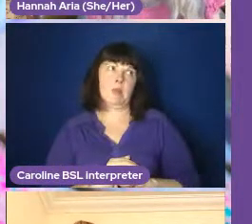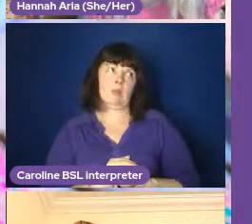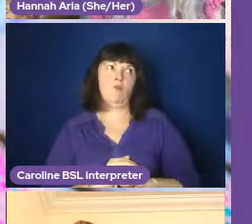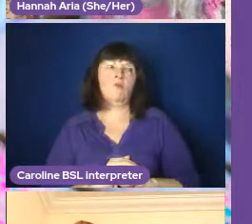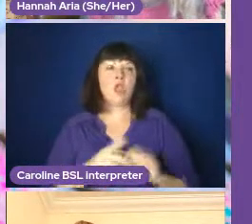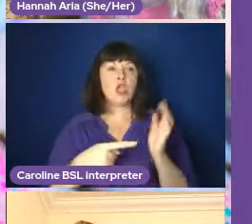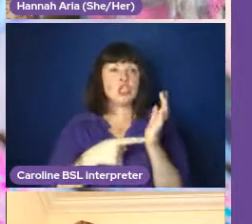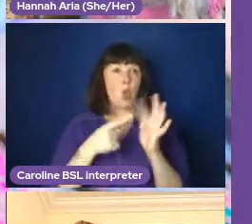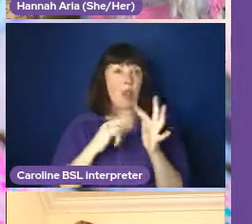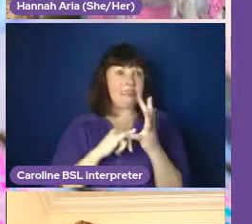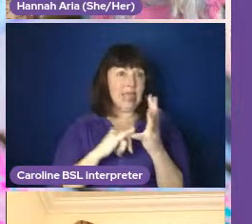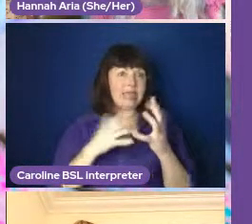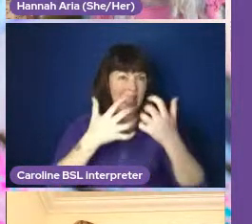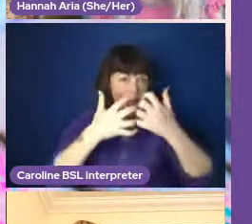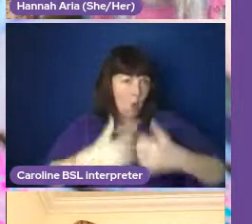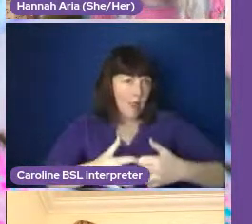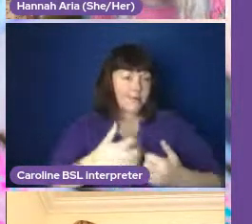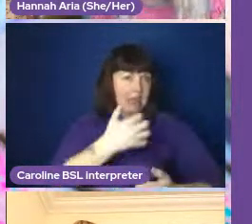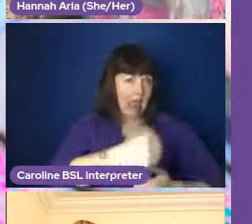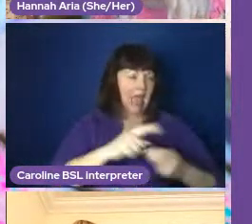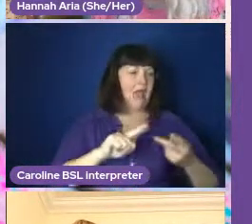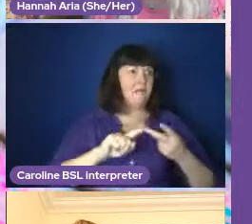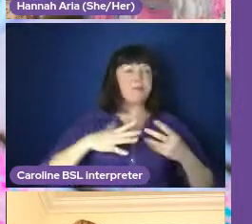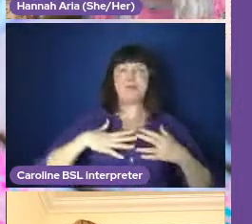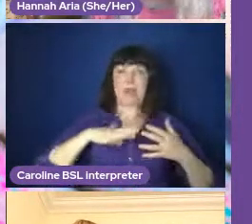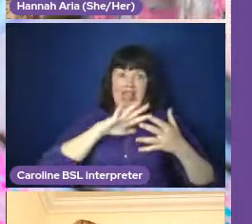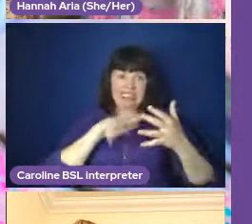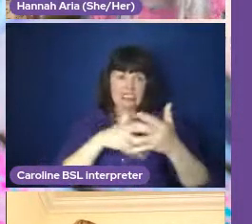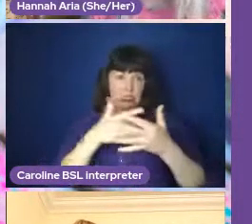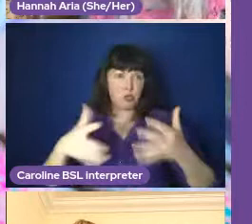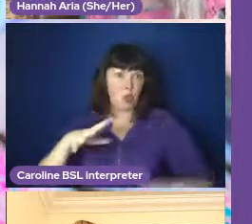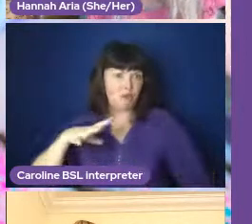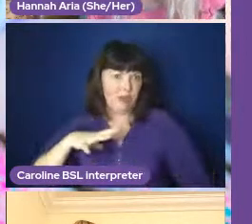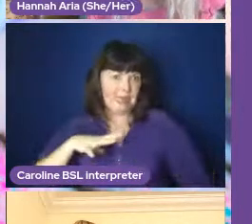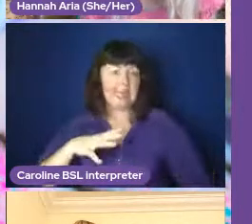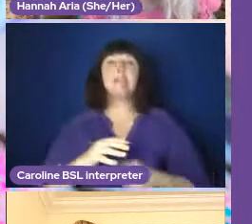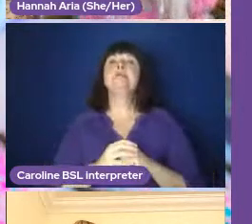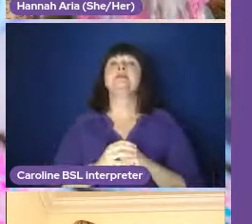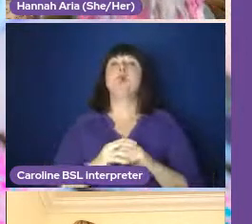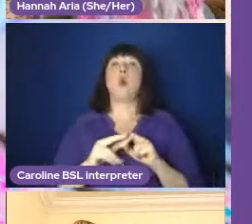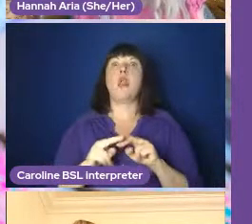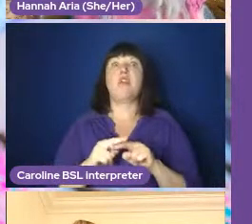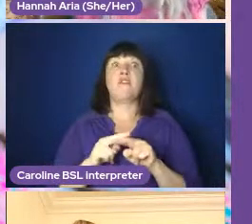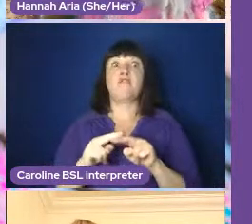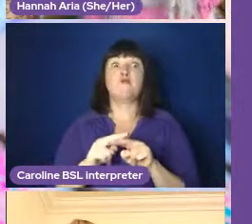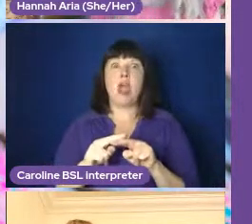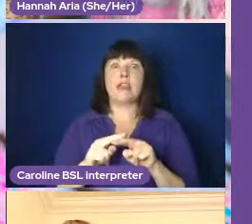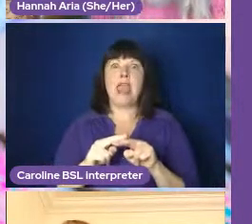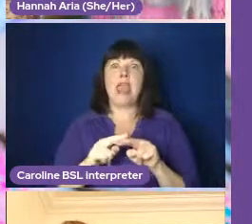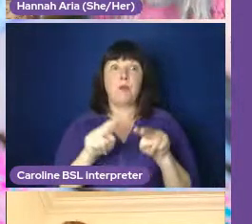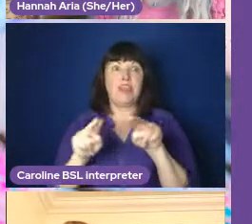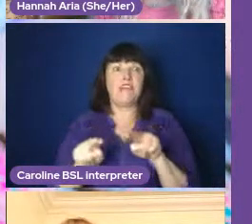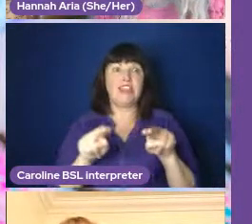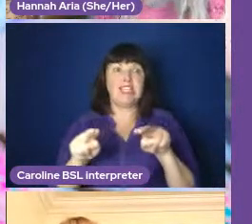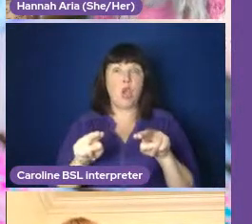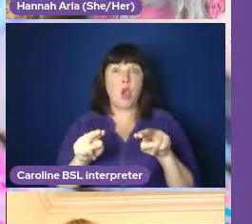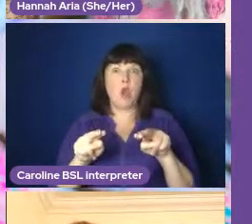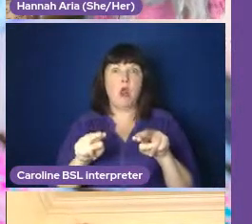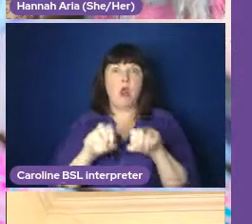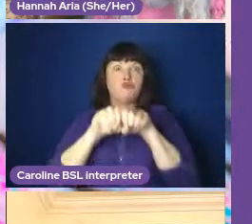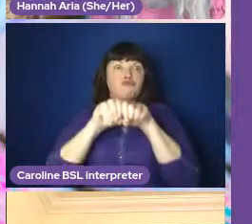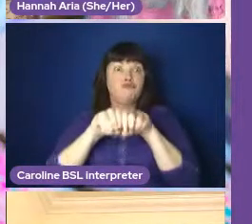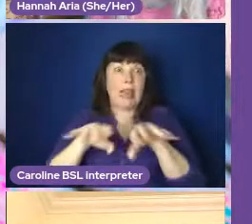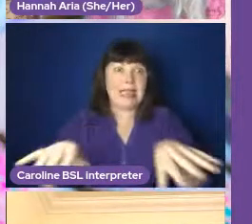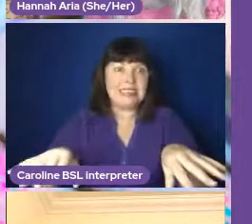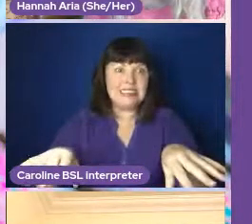her equipment, all the schedule ready. And as soon as that video comes out on a Friday, she is on it. I am on it.